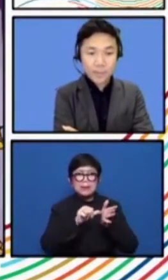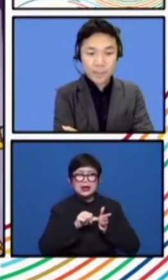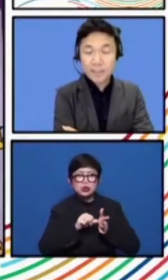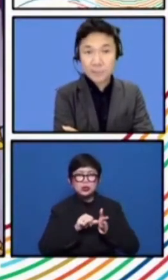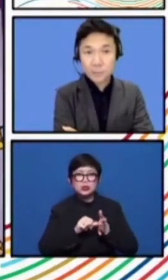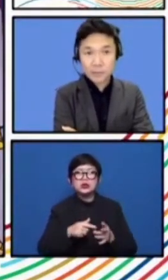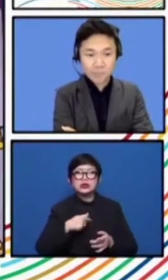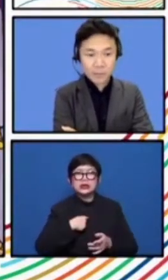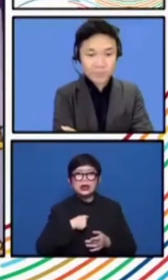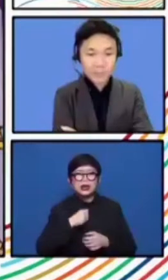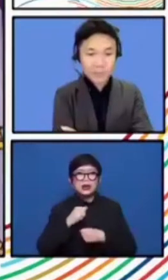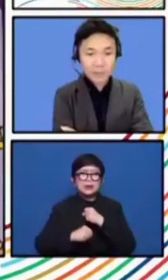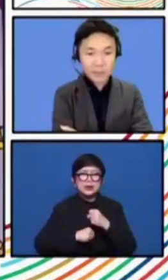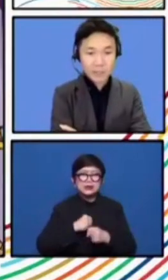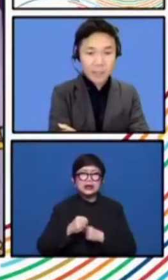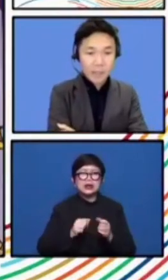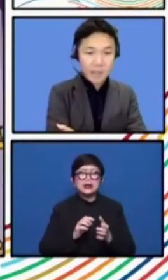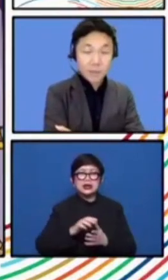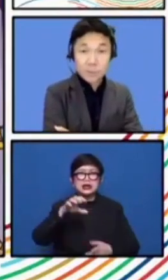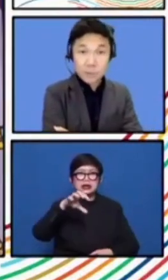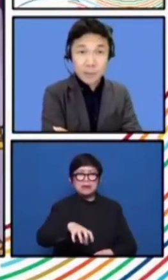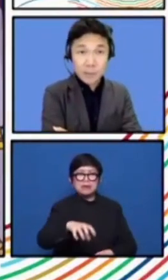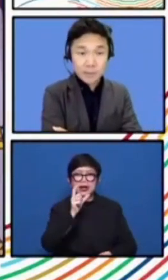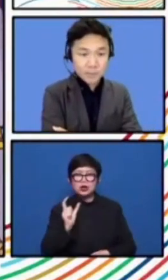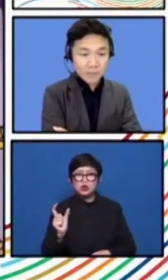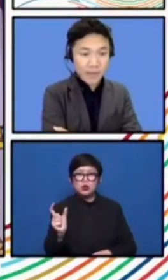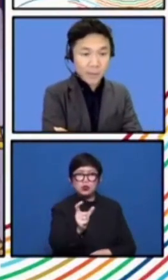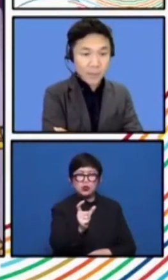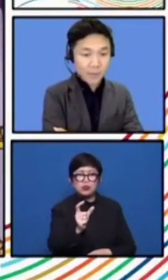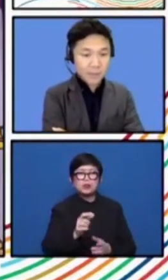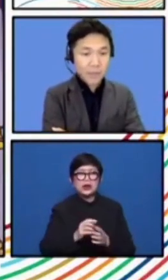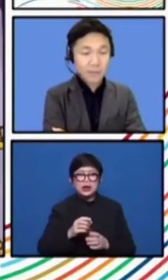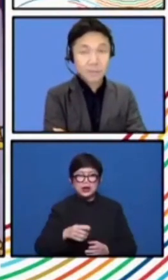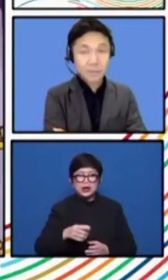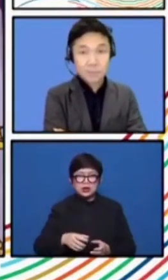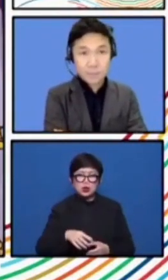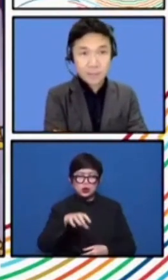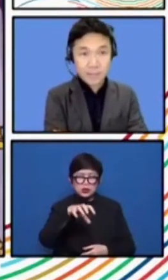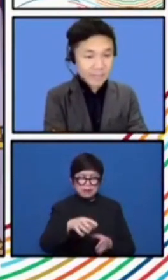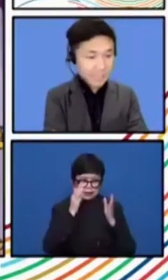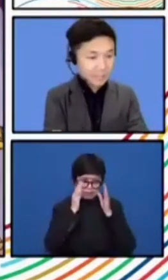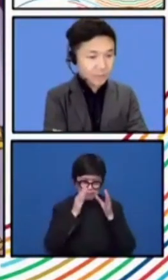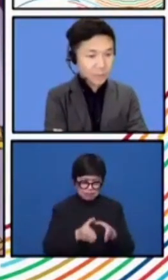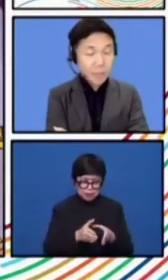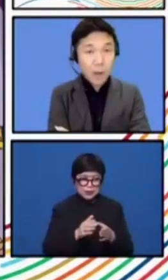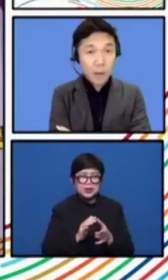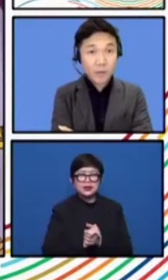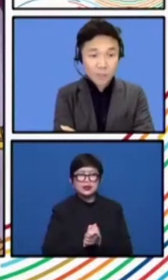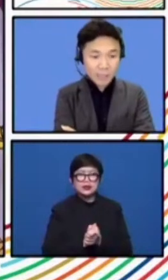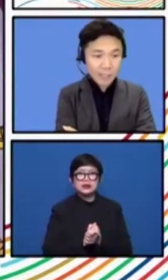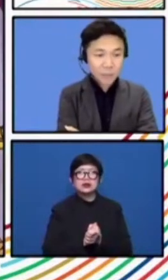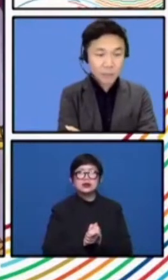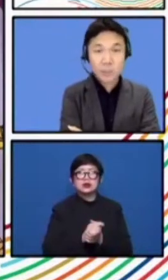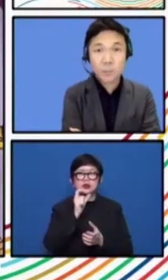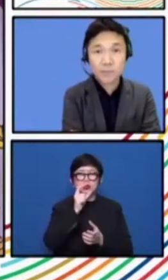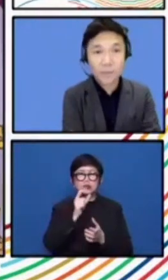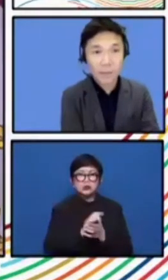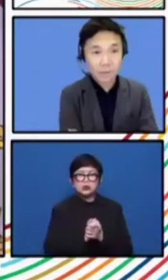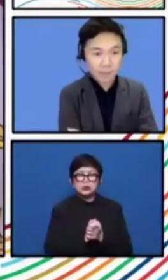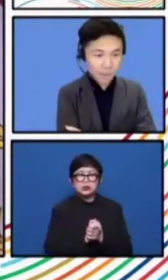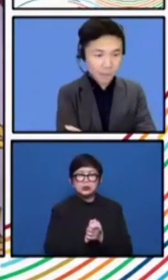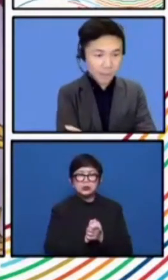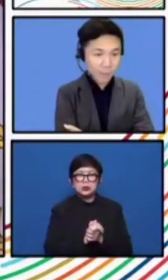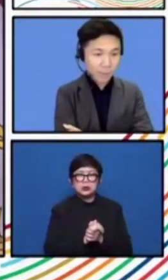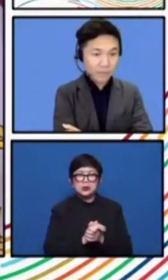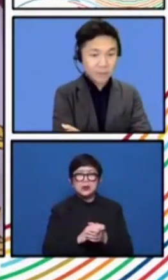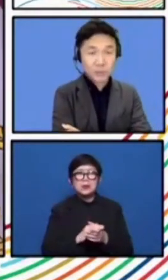public as well as private spaces in terms of carrying out their daily needs of communication with their